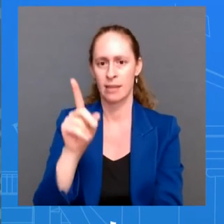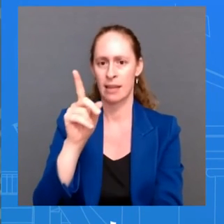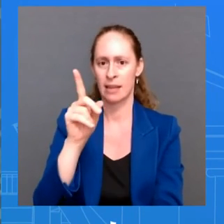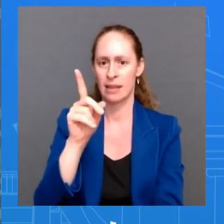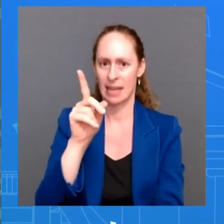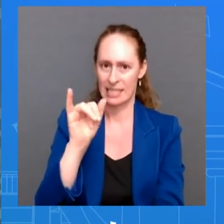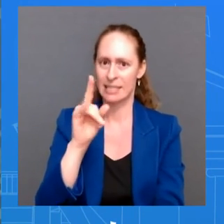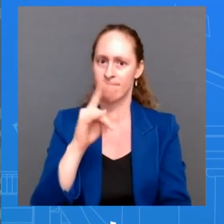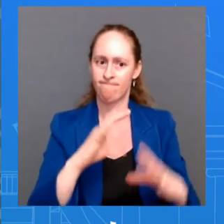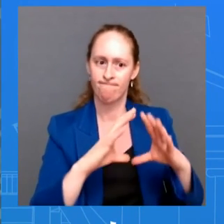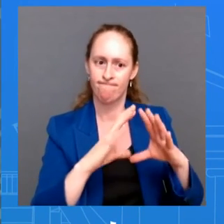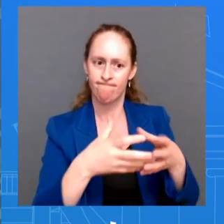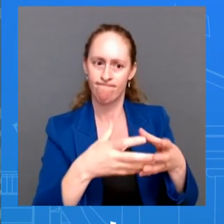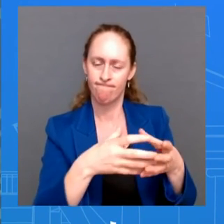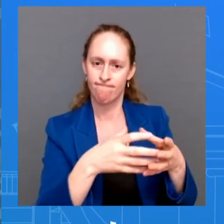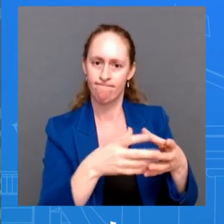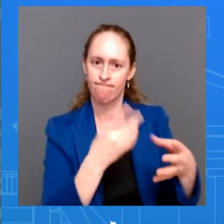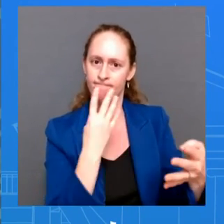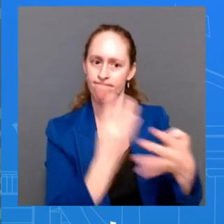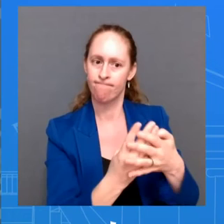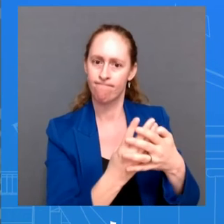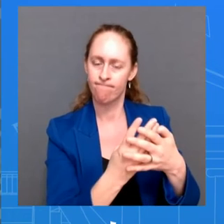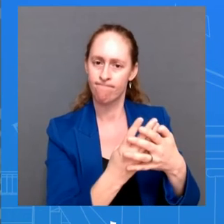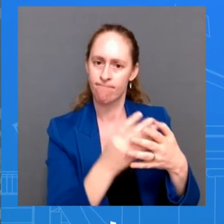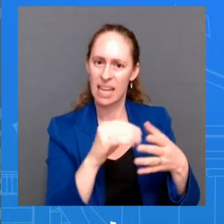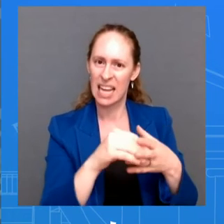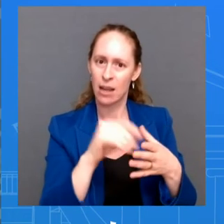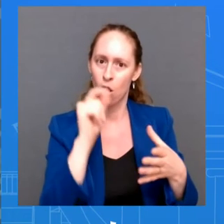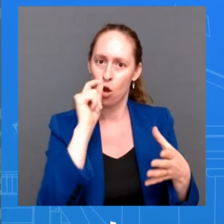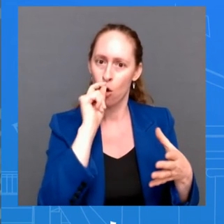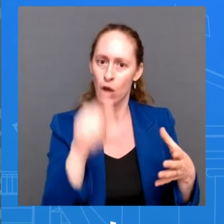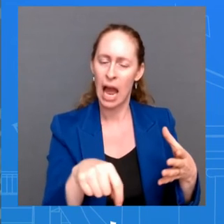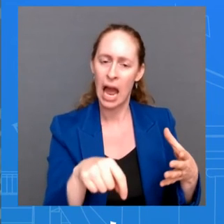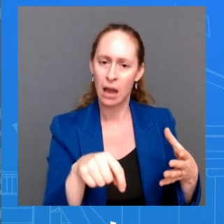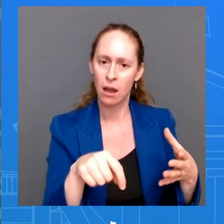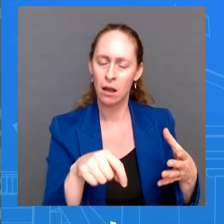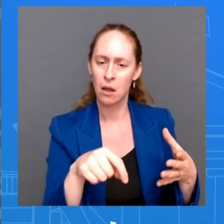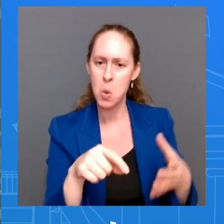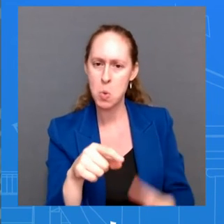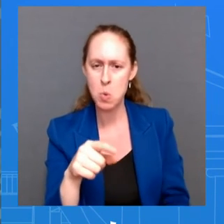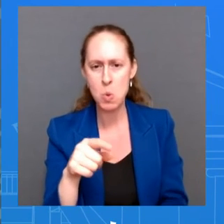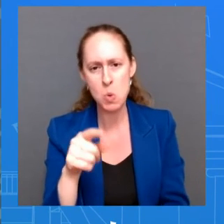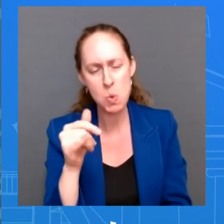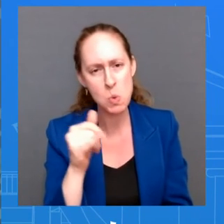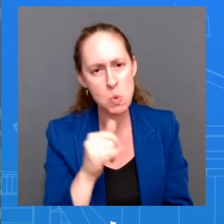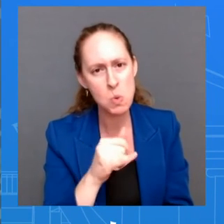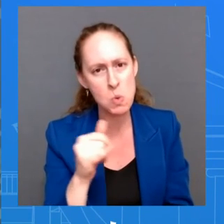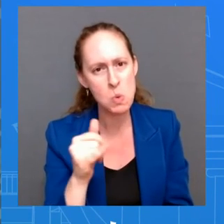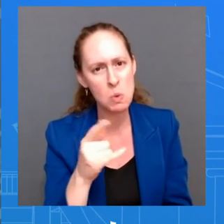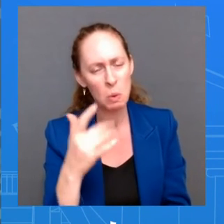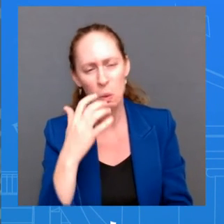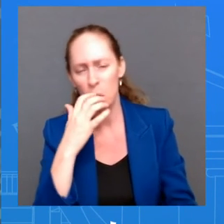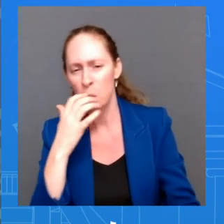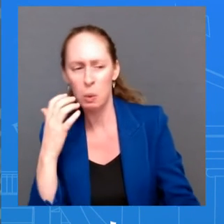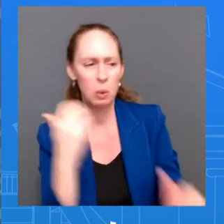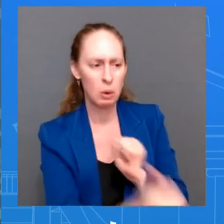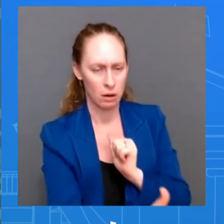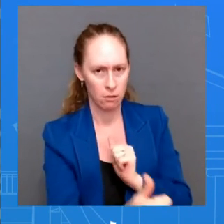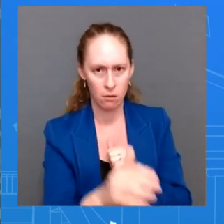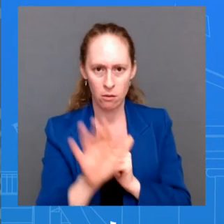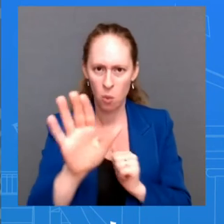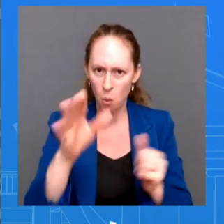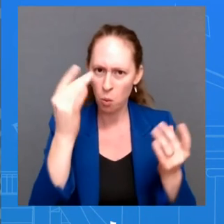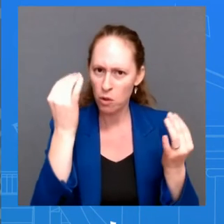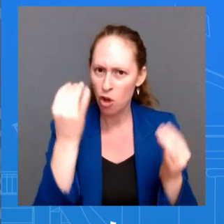so can't comment from here at the podium. But look, this is a brutal war that